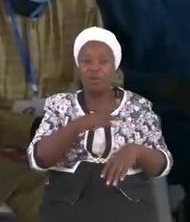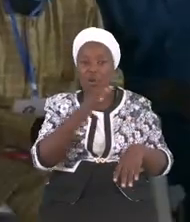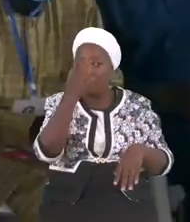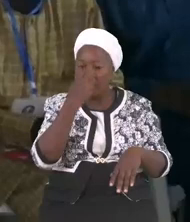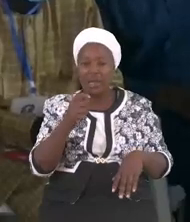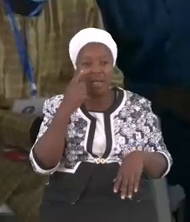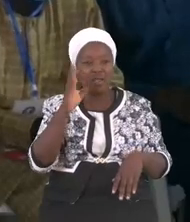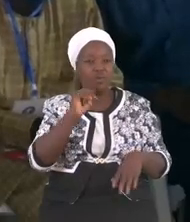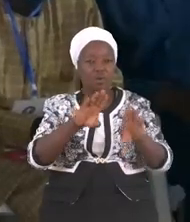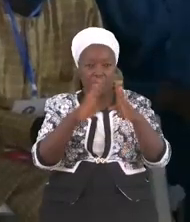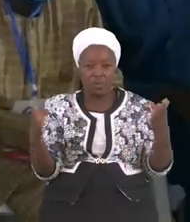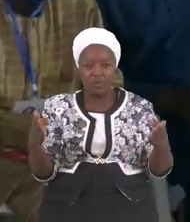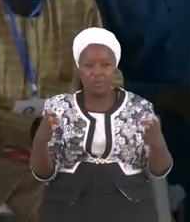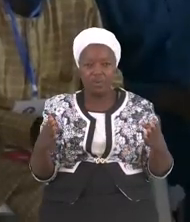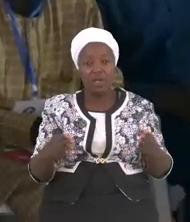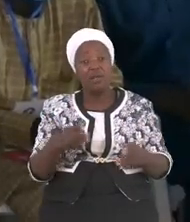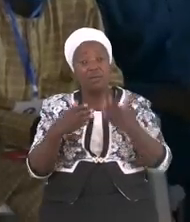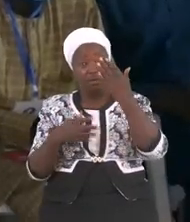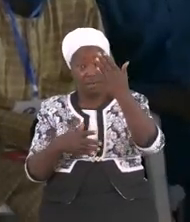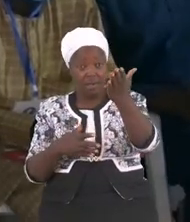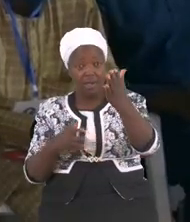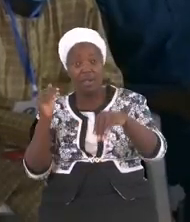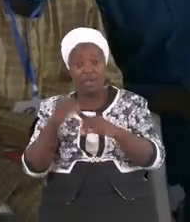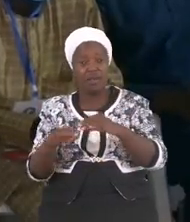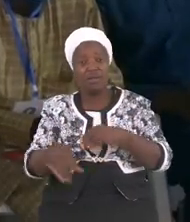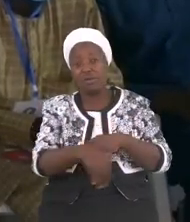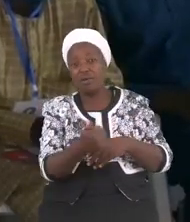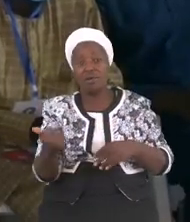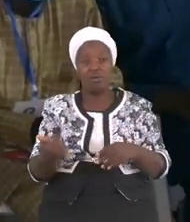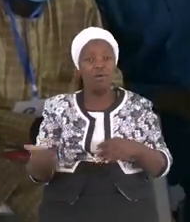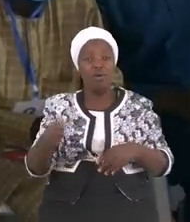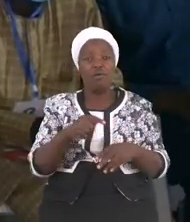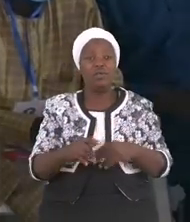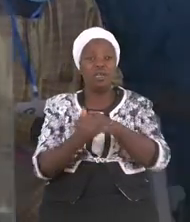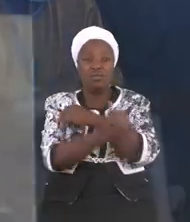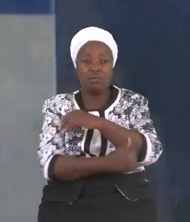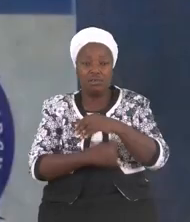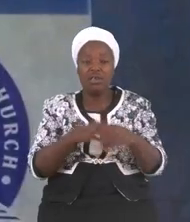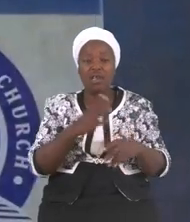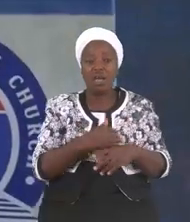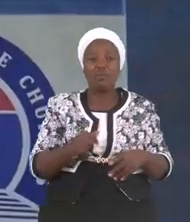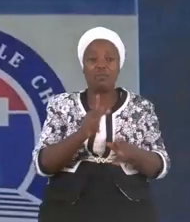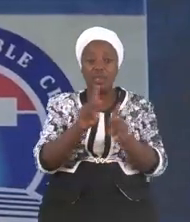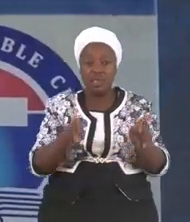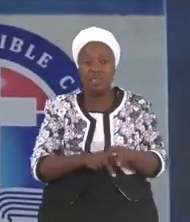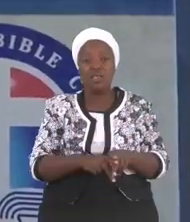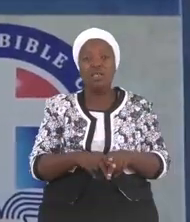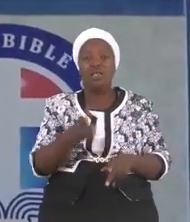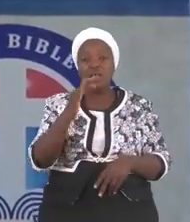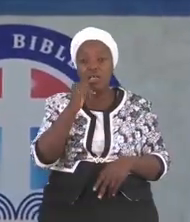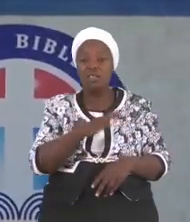open. Over there in all the various locations, there is a multiplication of